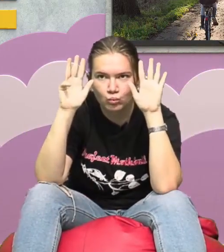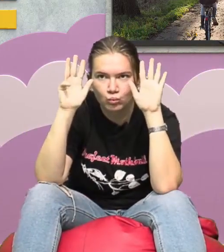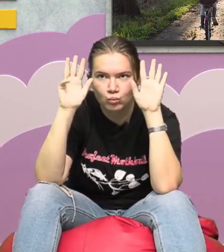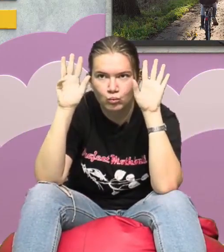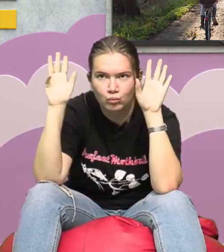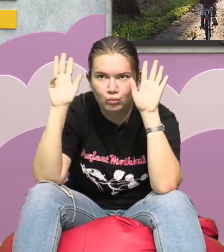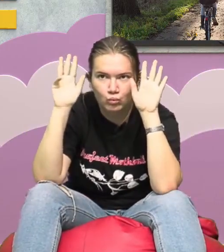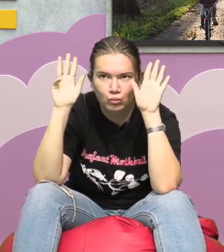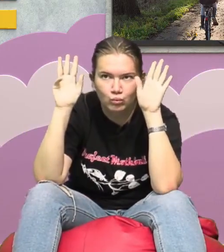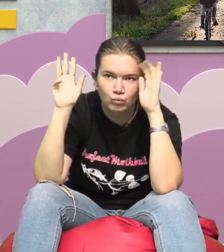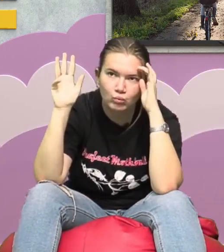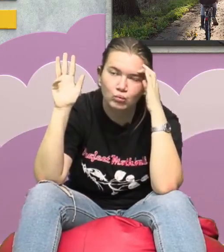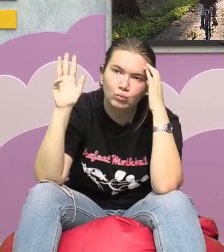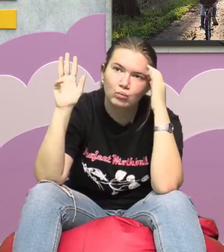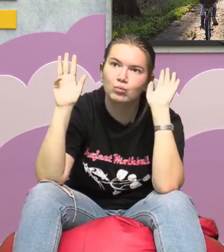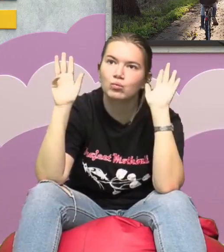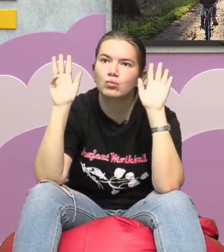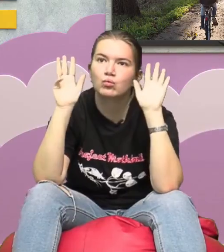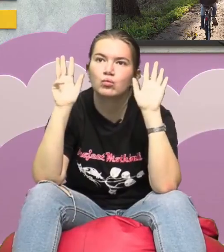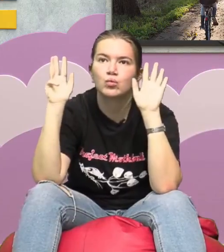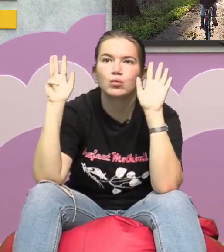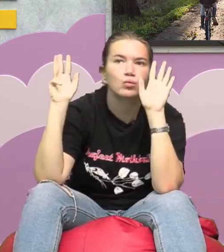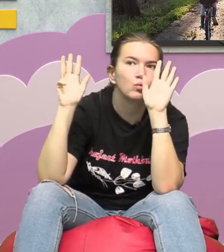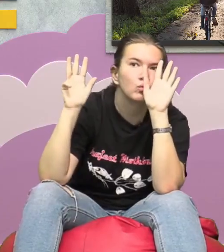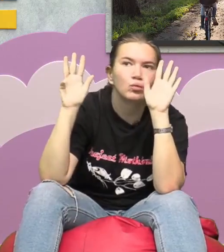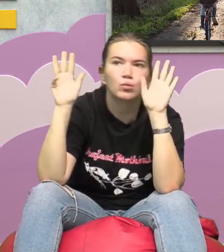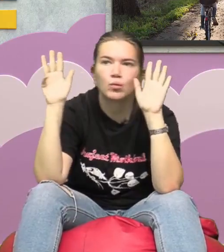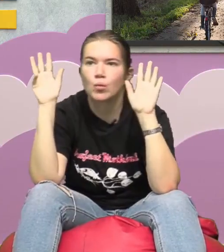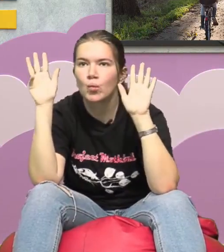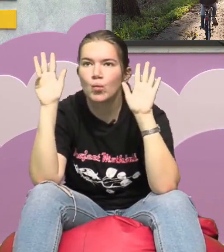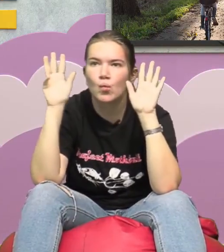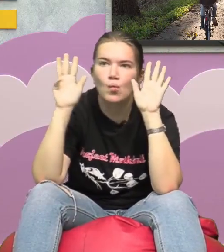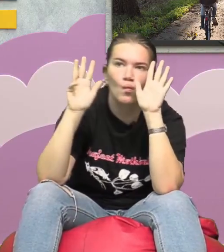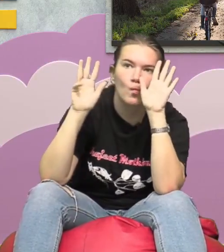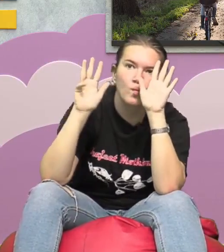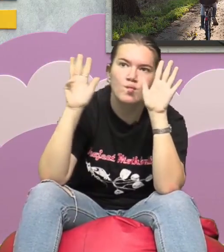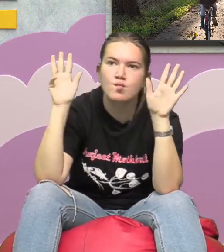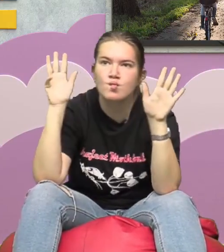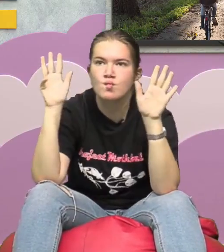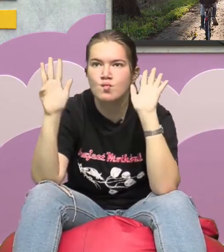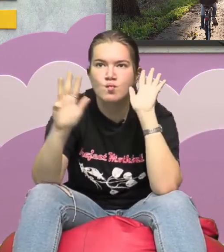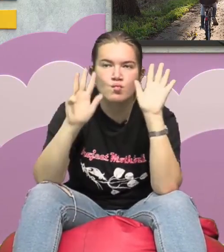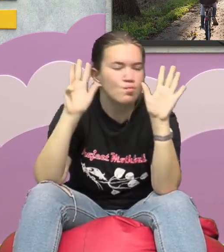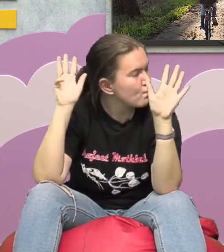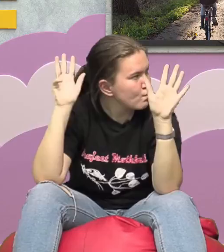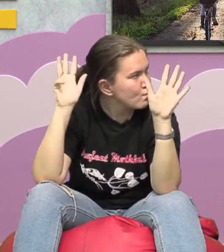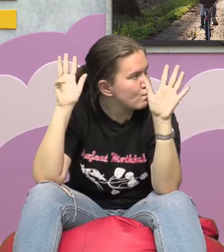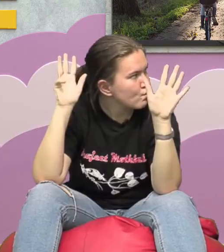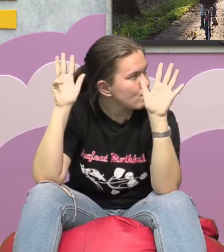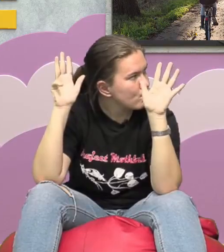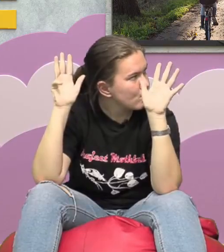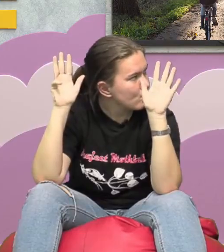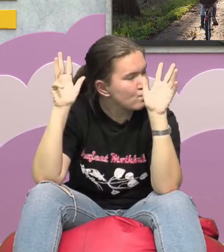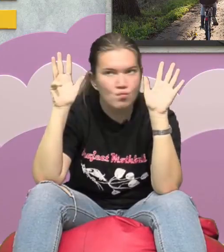go on Facebook, go on your mother's Facebook page. Then you get us on the MyZone and Zacky Facebook pages at 9 o'clock in